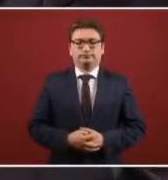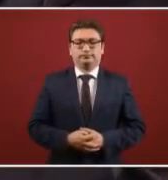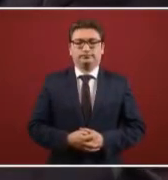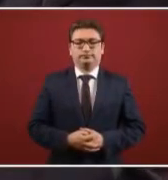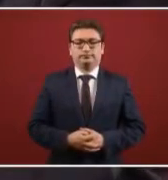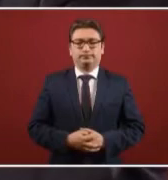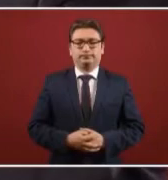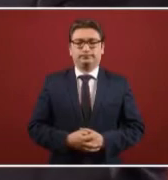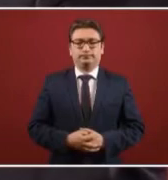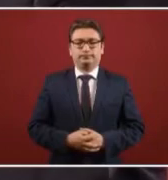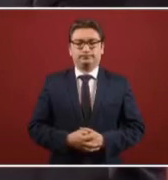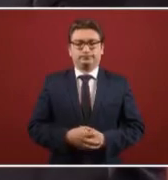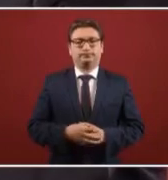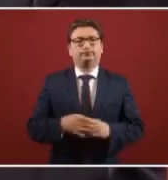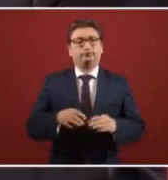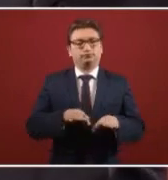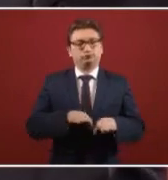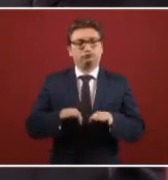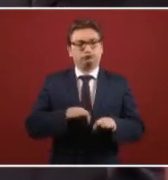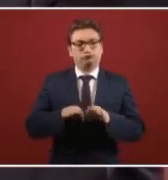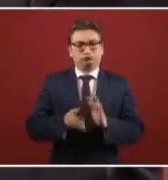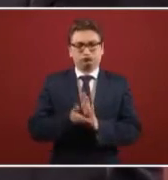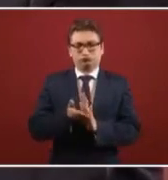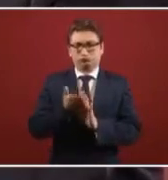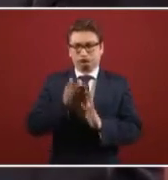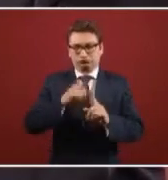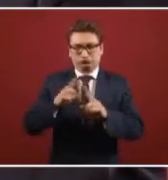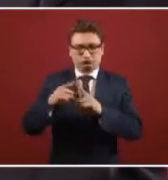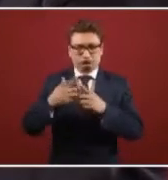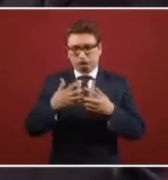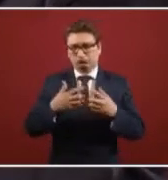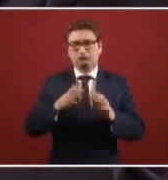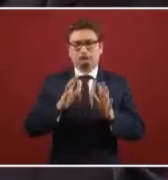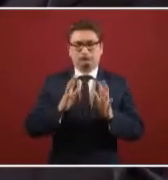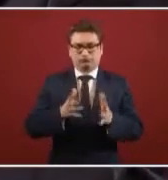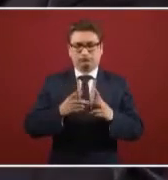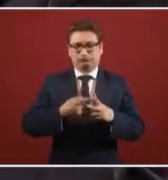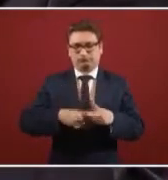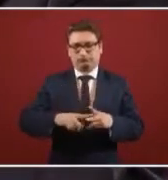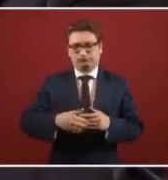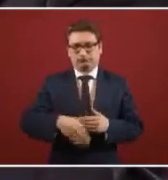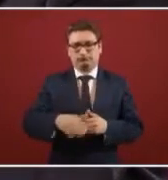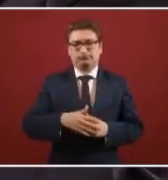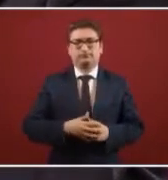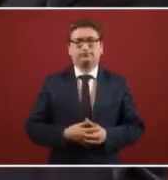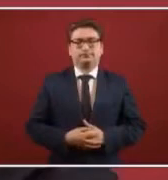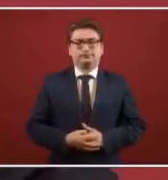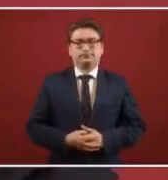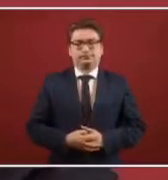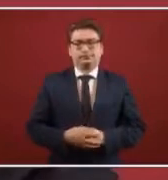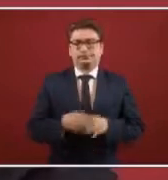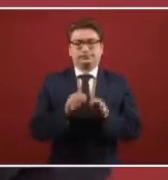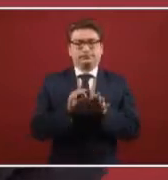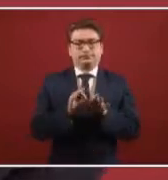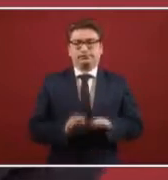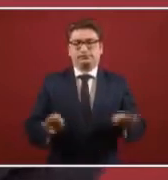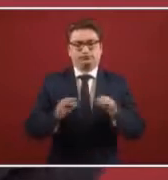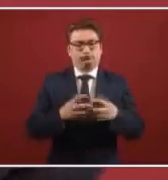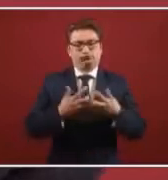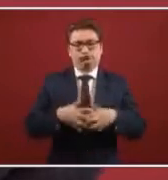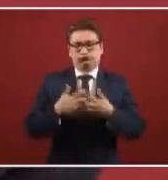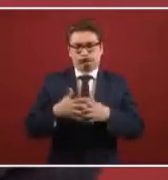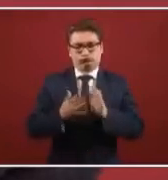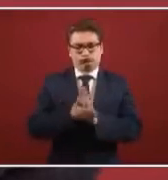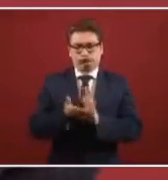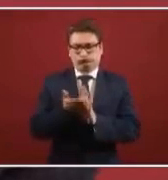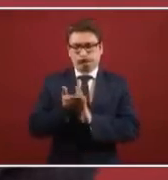inicia el trabajo The work has been de initiated construcción of de esta construction importante of this obra important